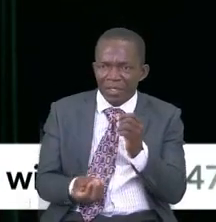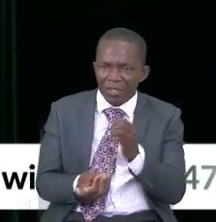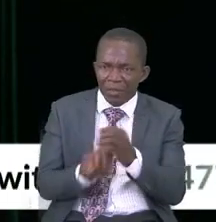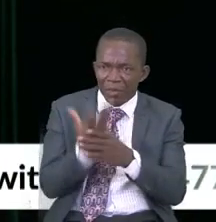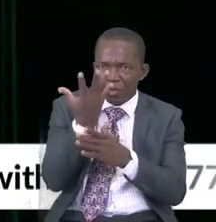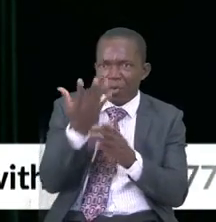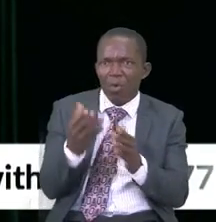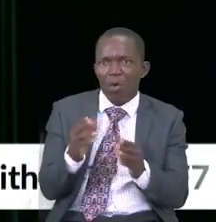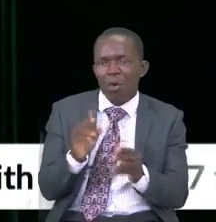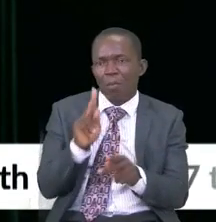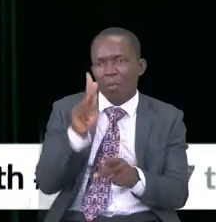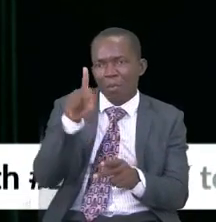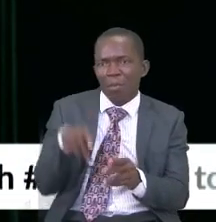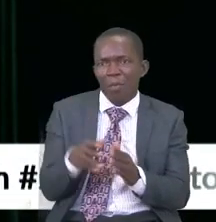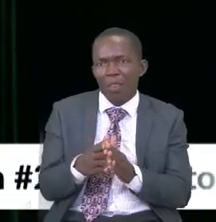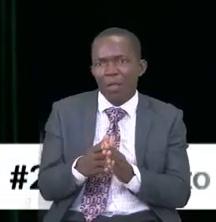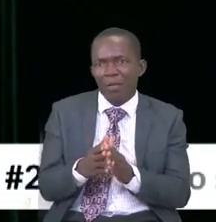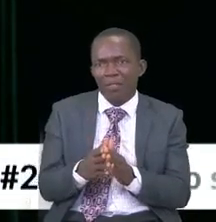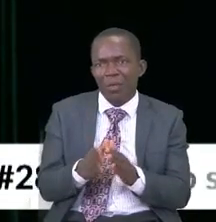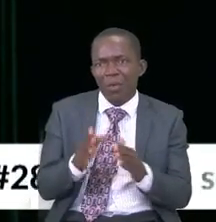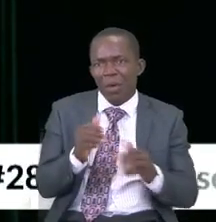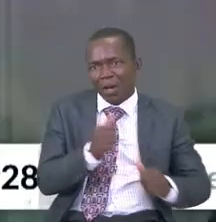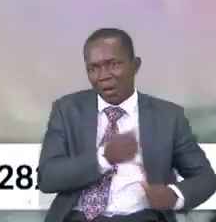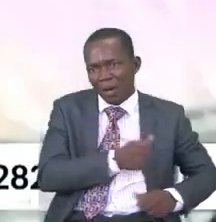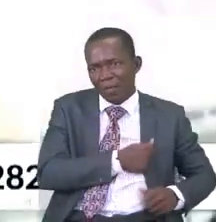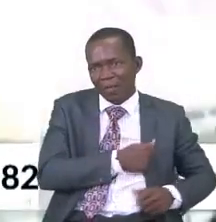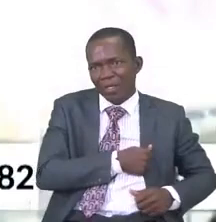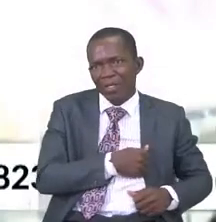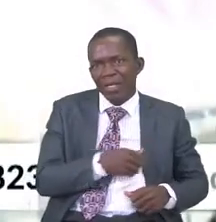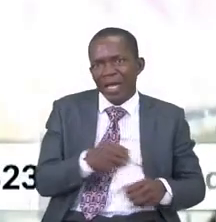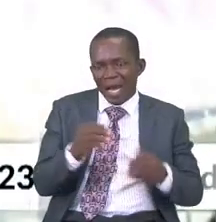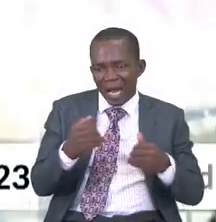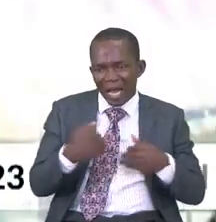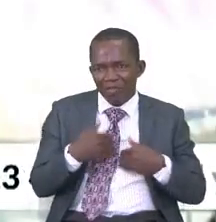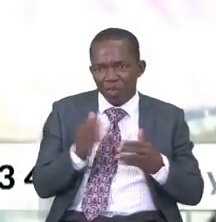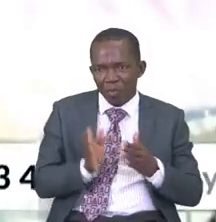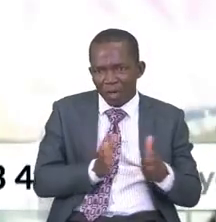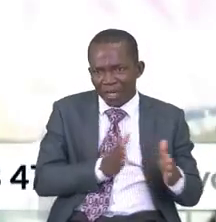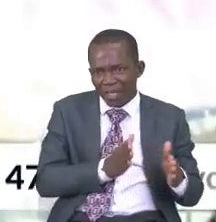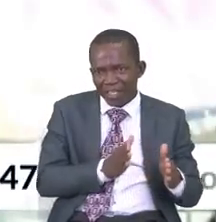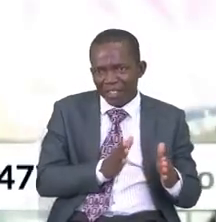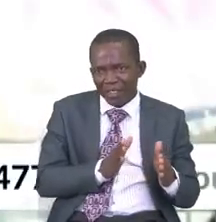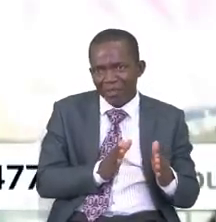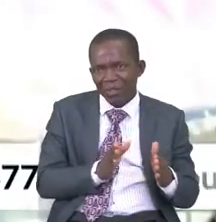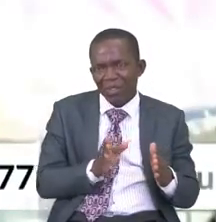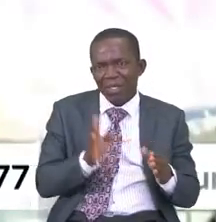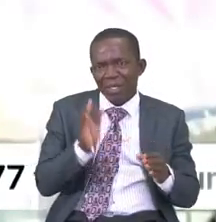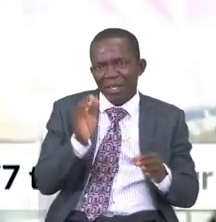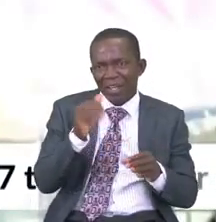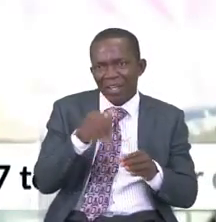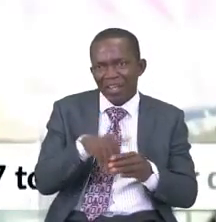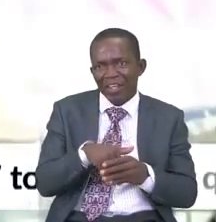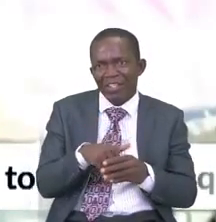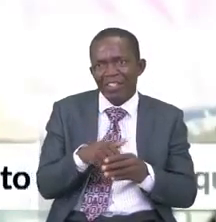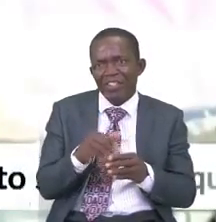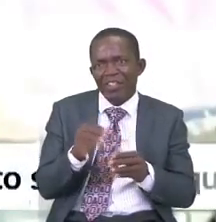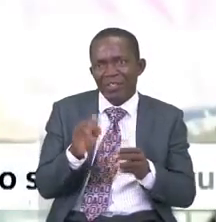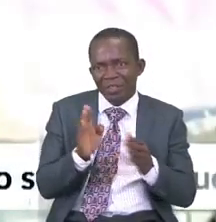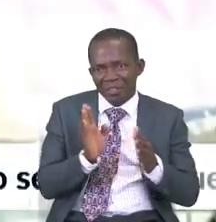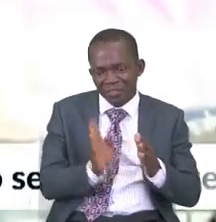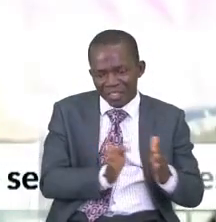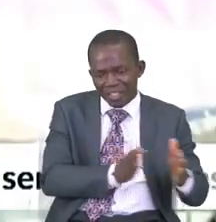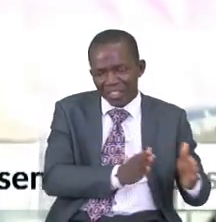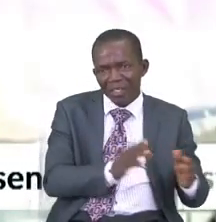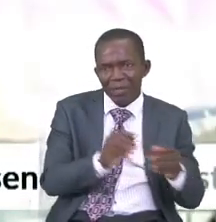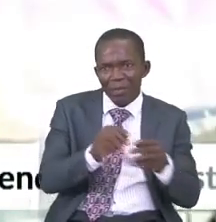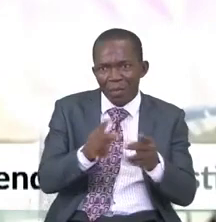in a military station, and they have a strategic department responsible for recruiting young